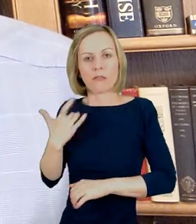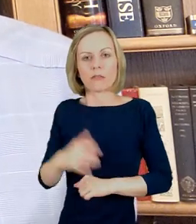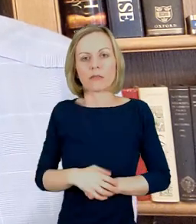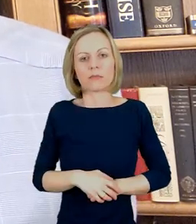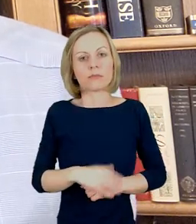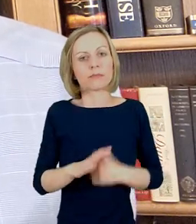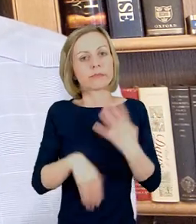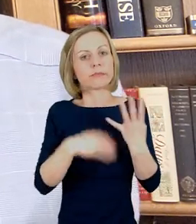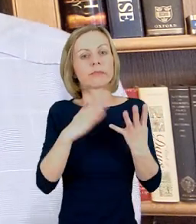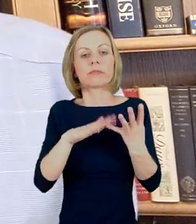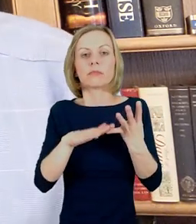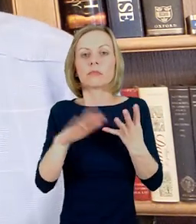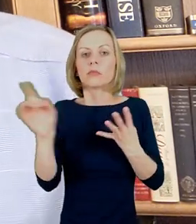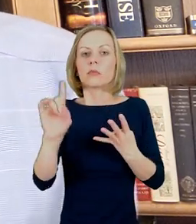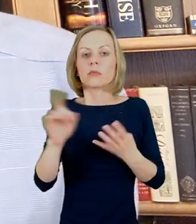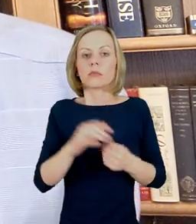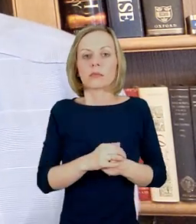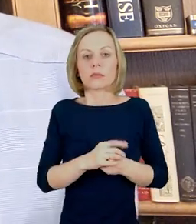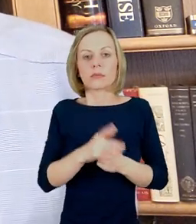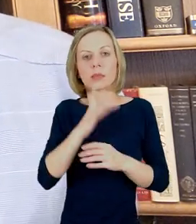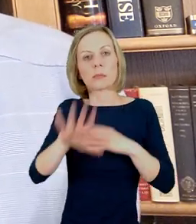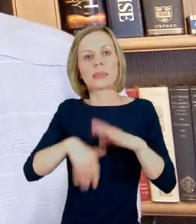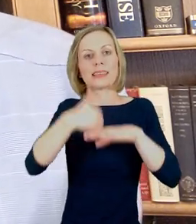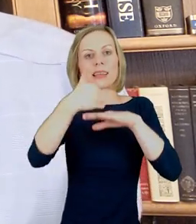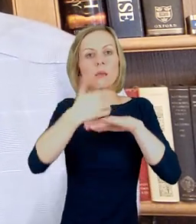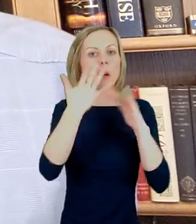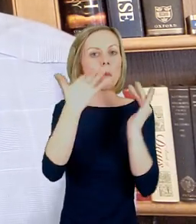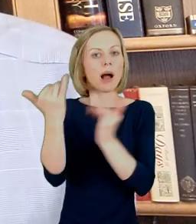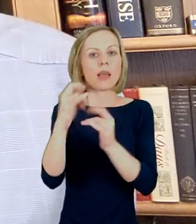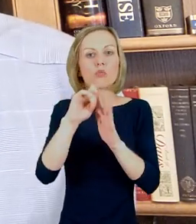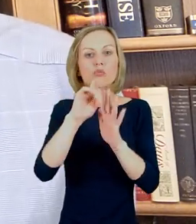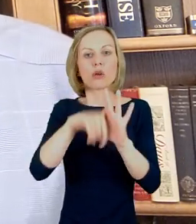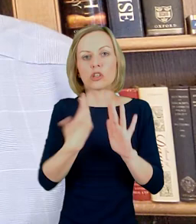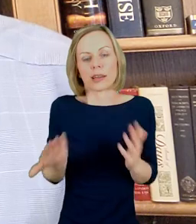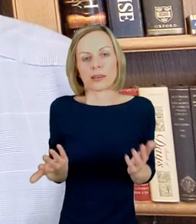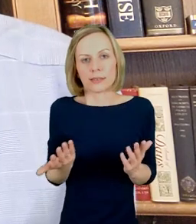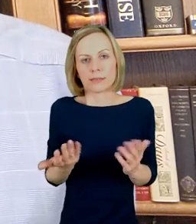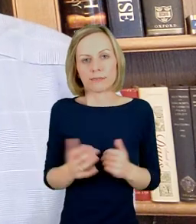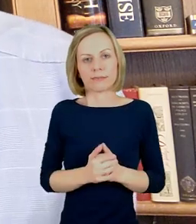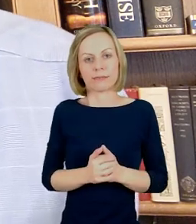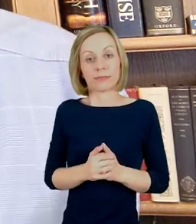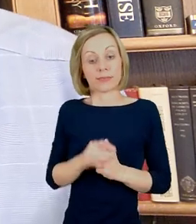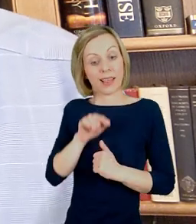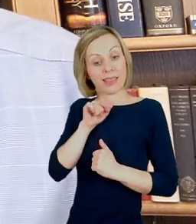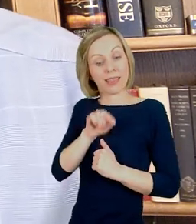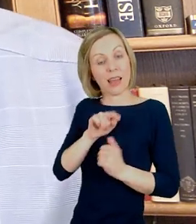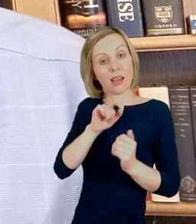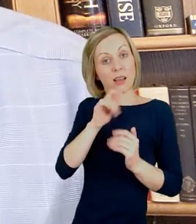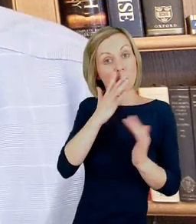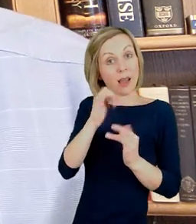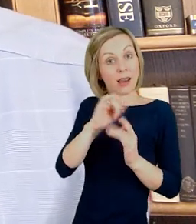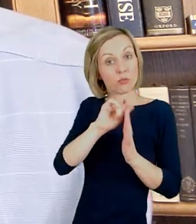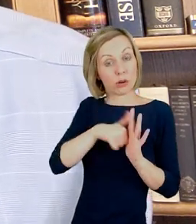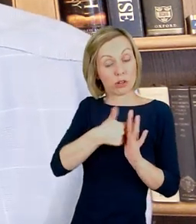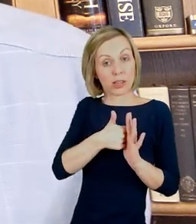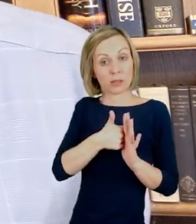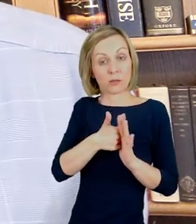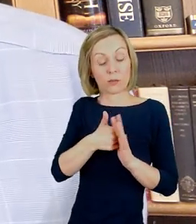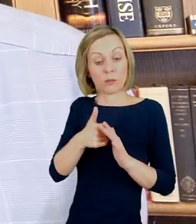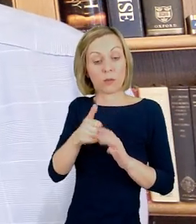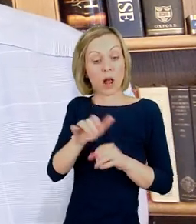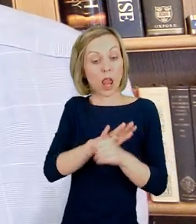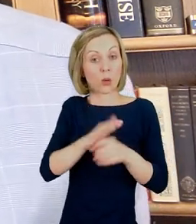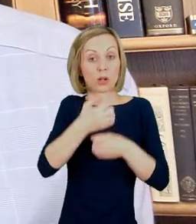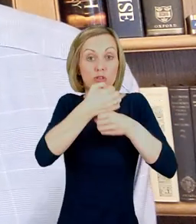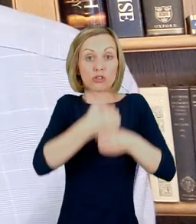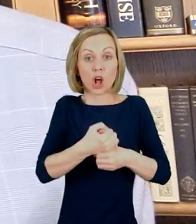people's lives. And finally, we've been able to set up a pilot project, and that pilot project has connected a local church